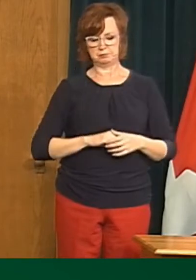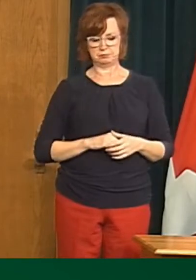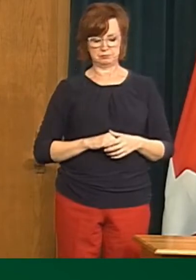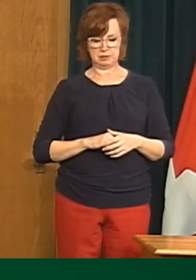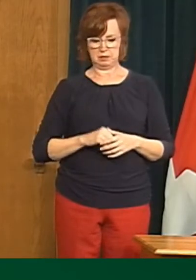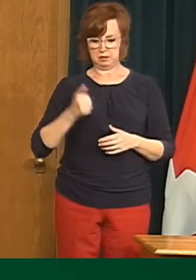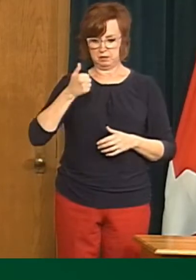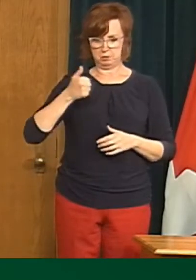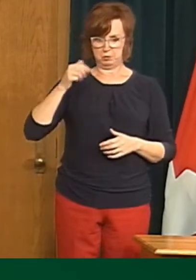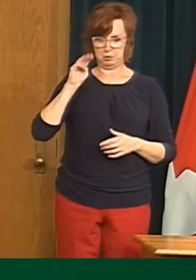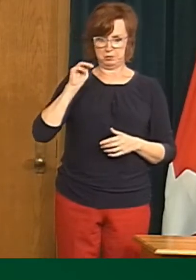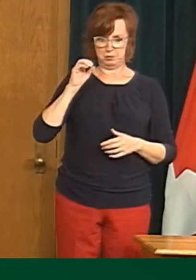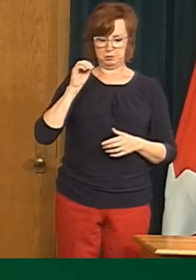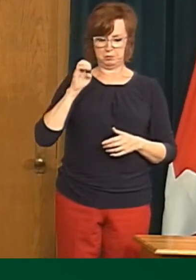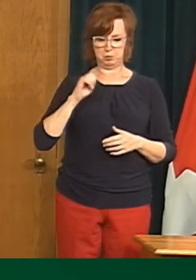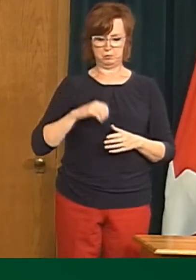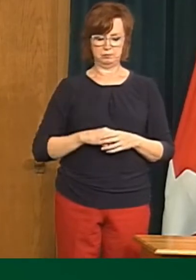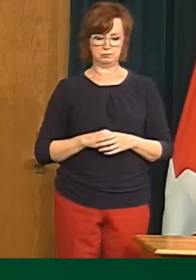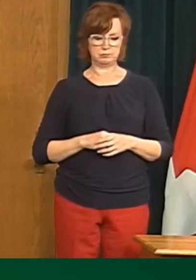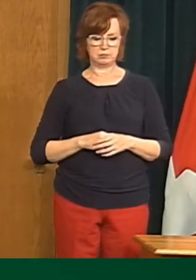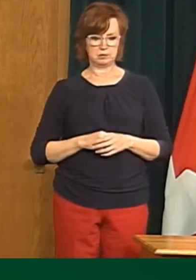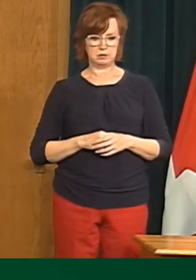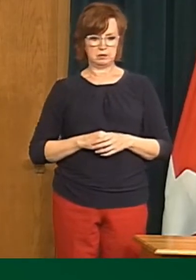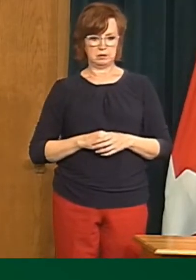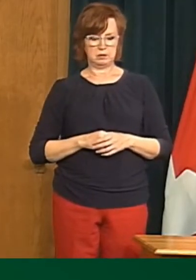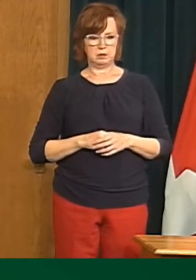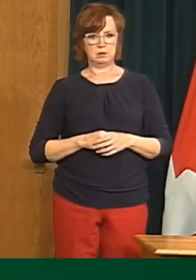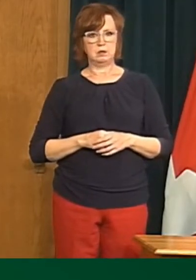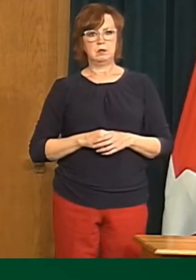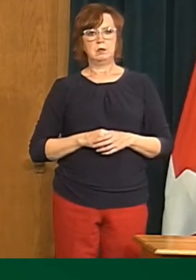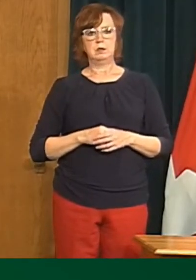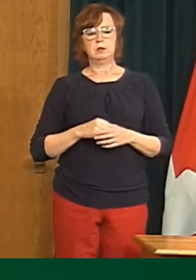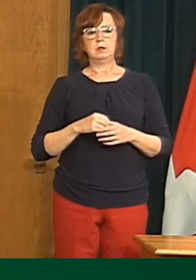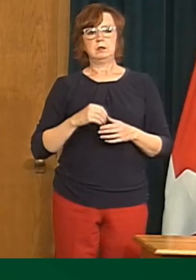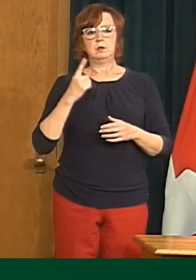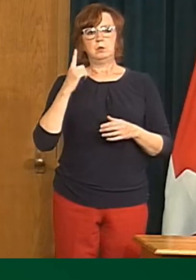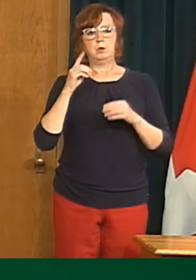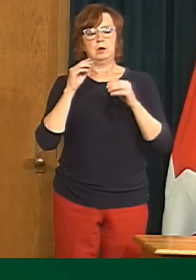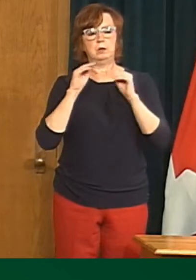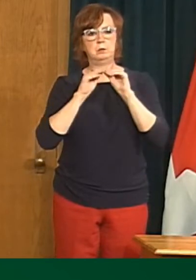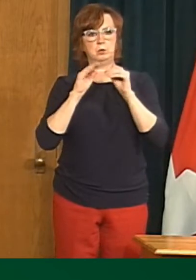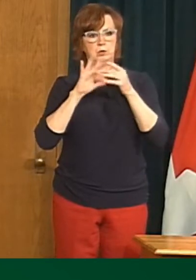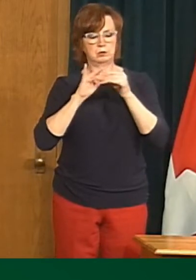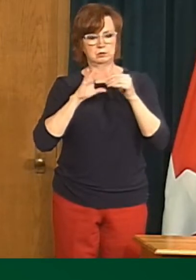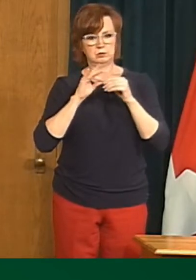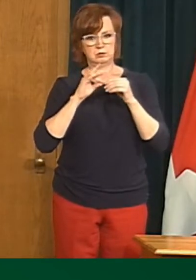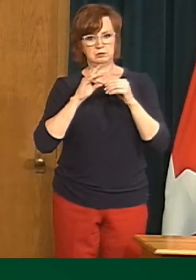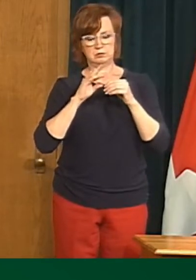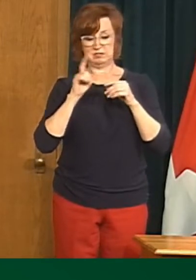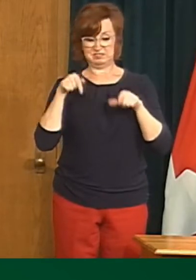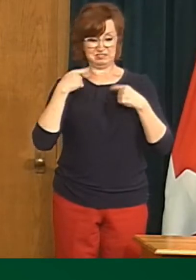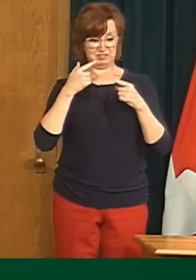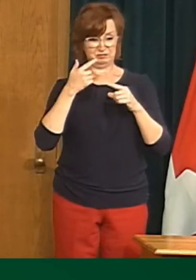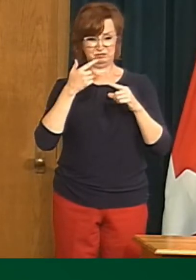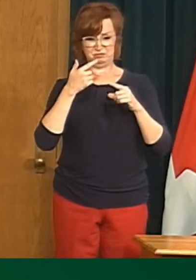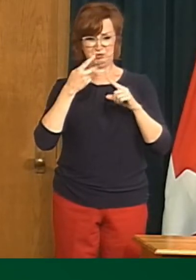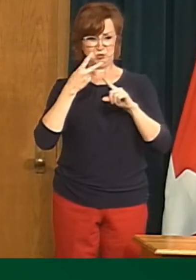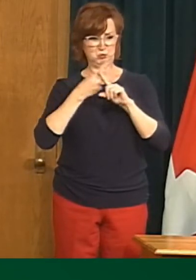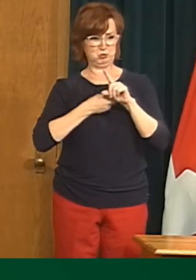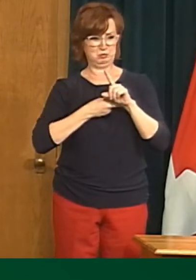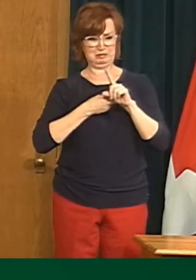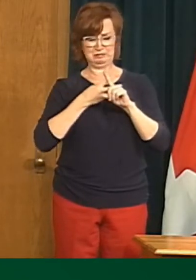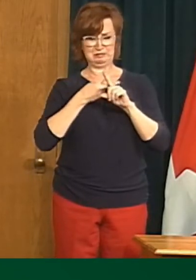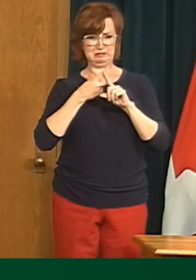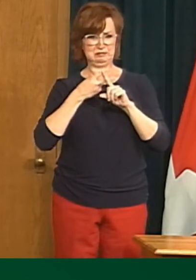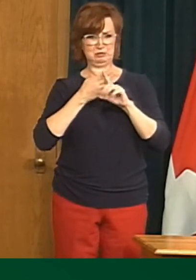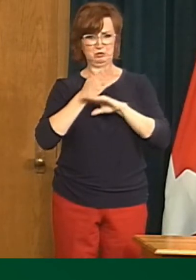there's been some very challenging decisions that have had to be made over the course of the last couple of months, and this is among them. To temporarily shutter